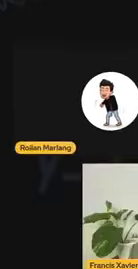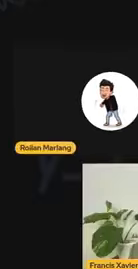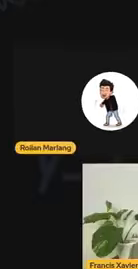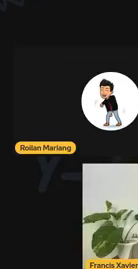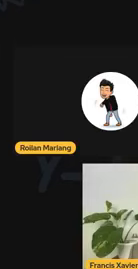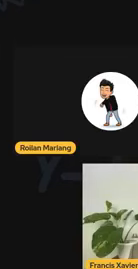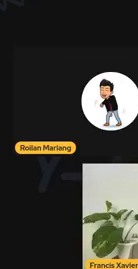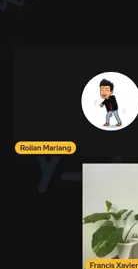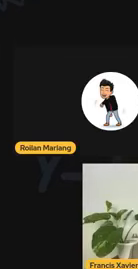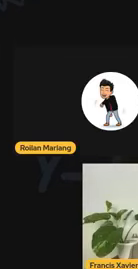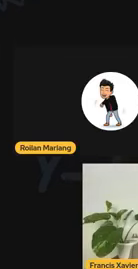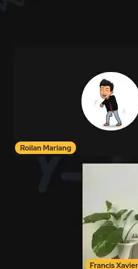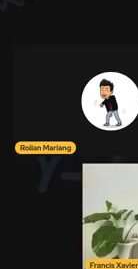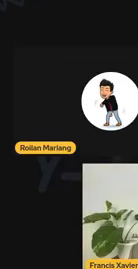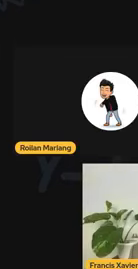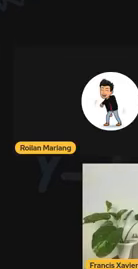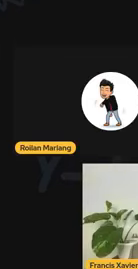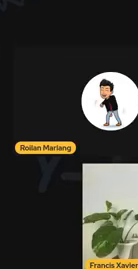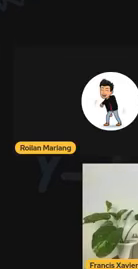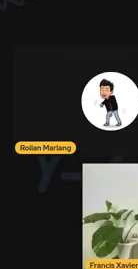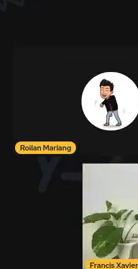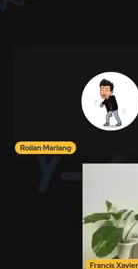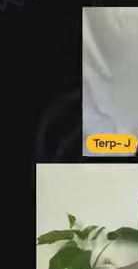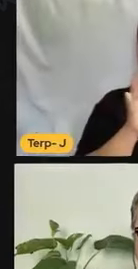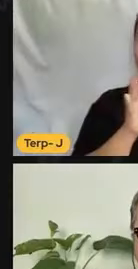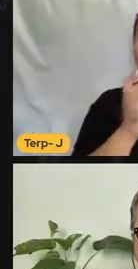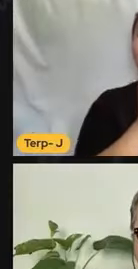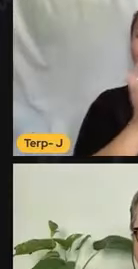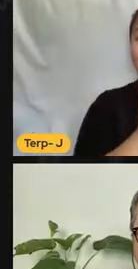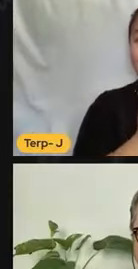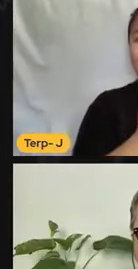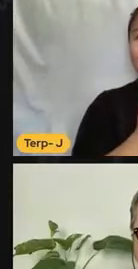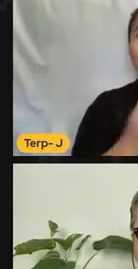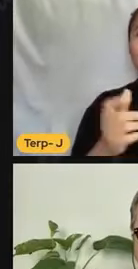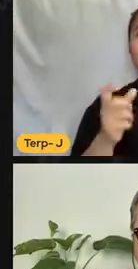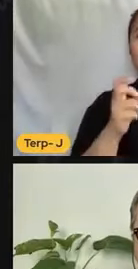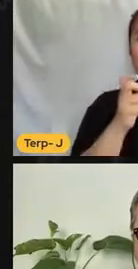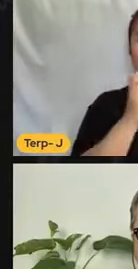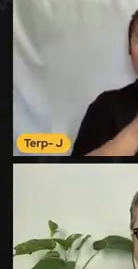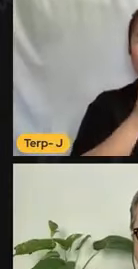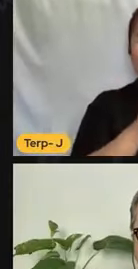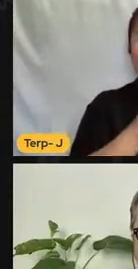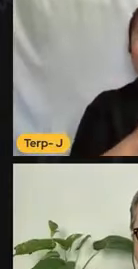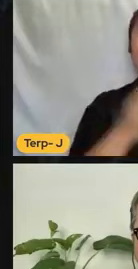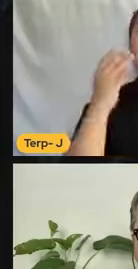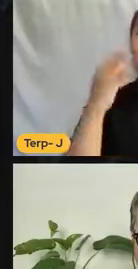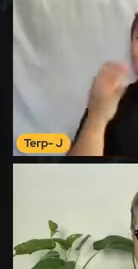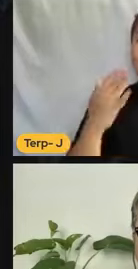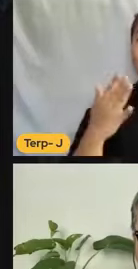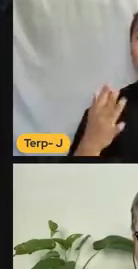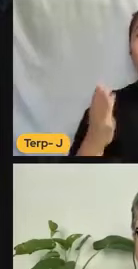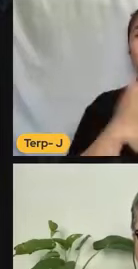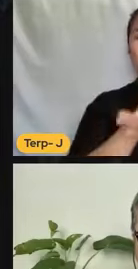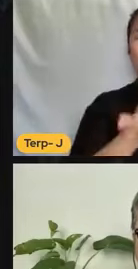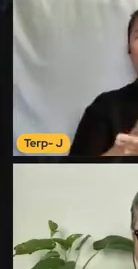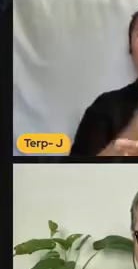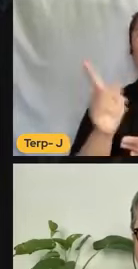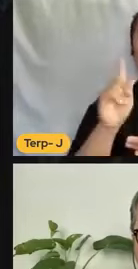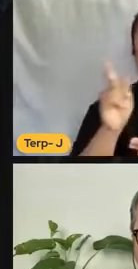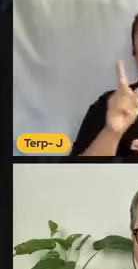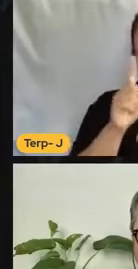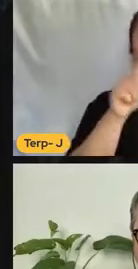some technical difficulties, but thank you so much, Dr. Dimalanta, for sharing what Down syndrome is all about. And